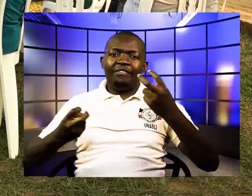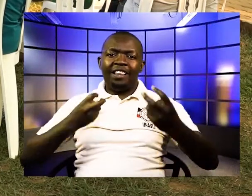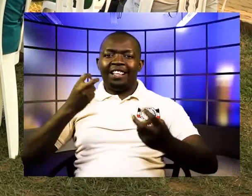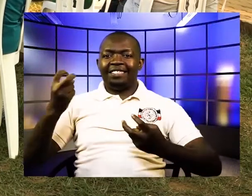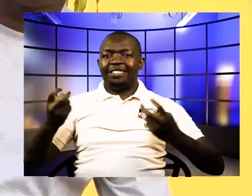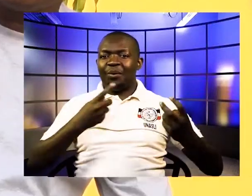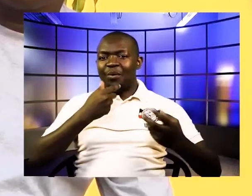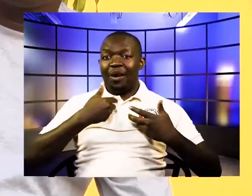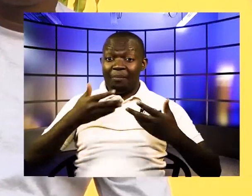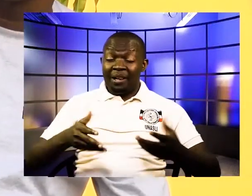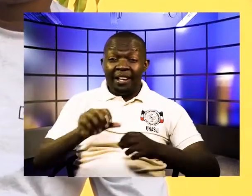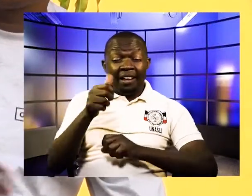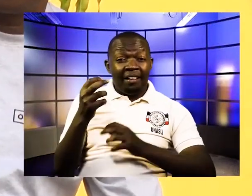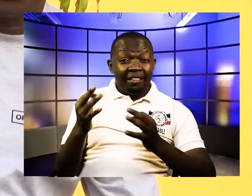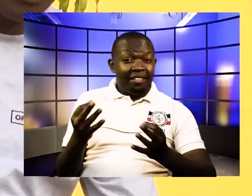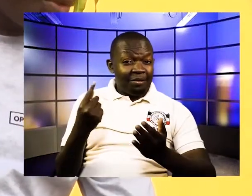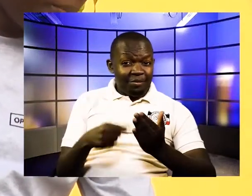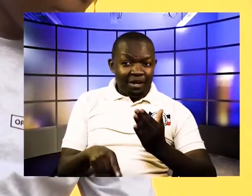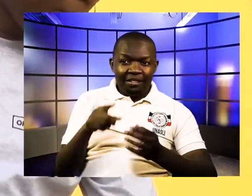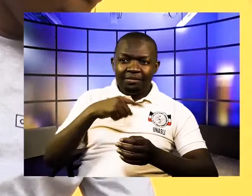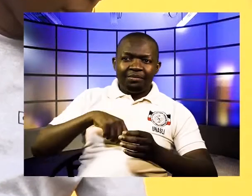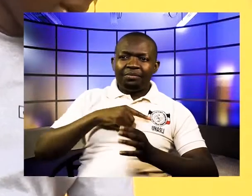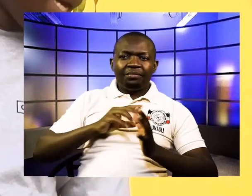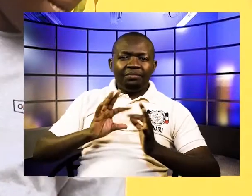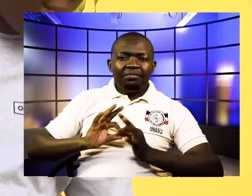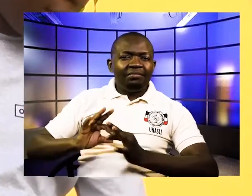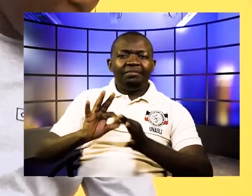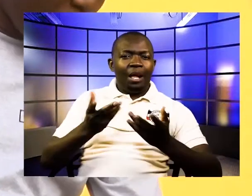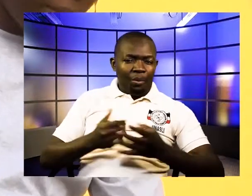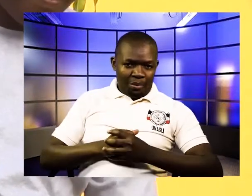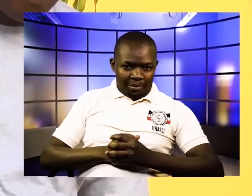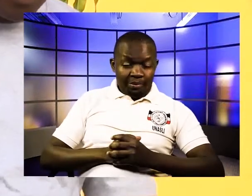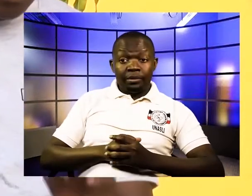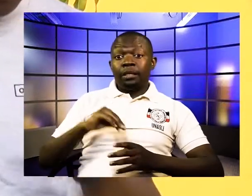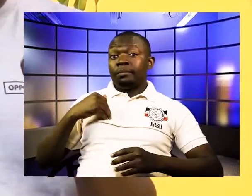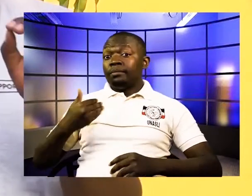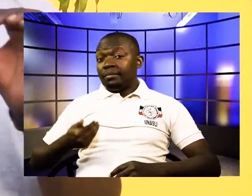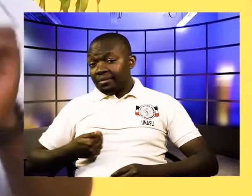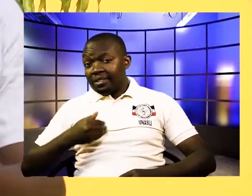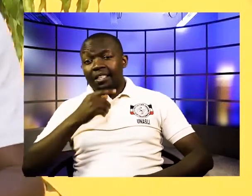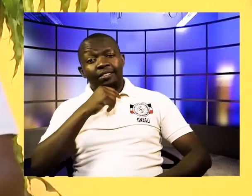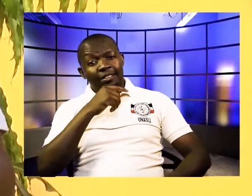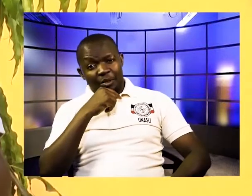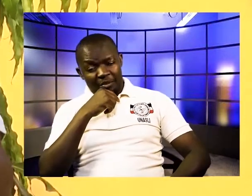is you'll understand how to put it in action. Ladies and gentlemen, I want to just give a